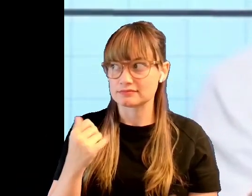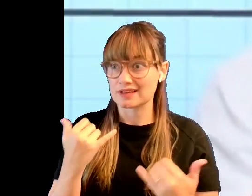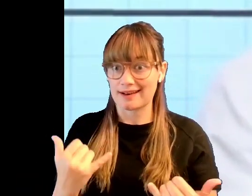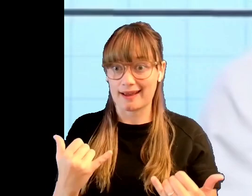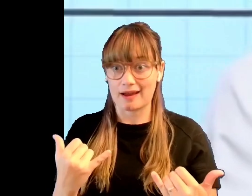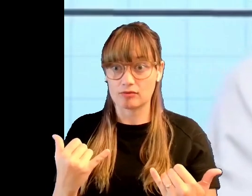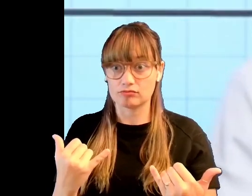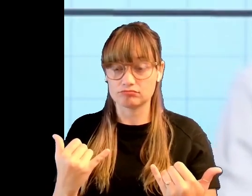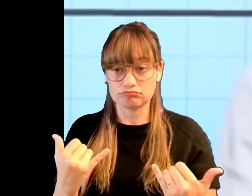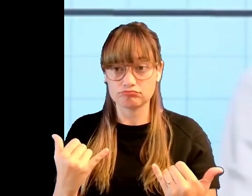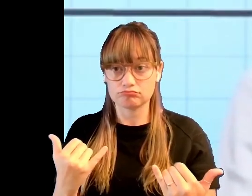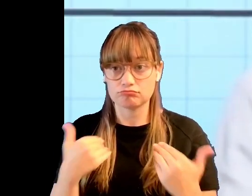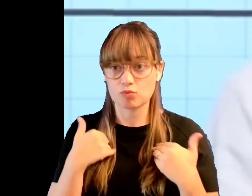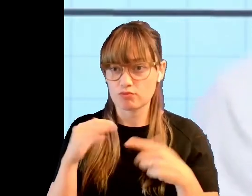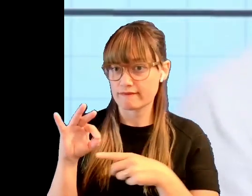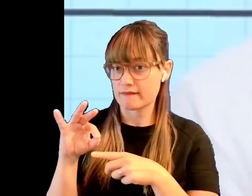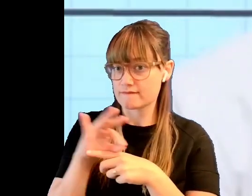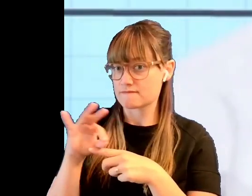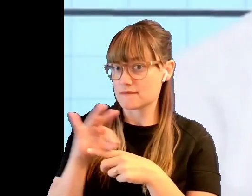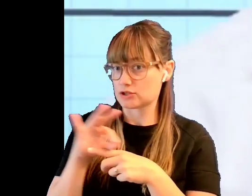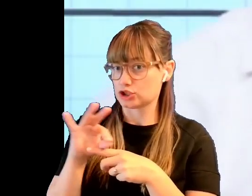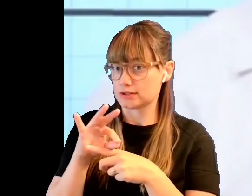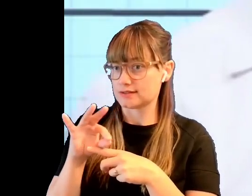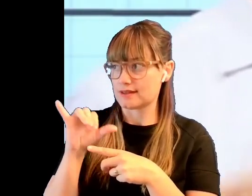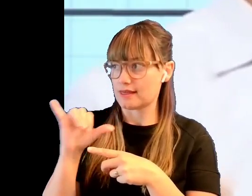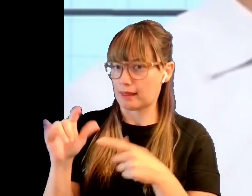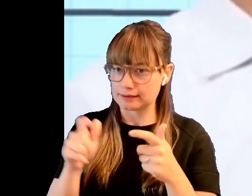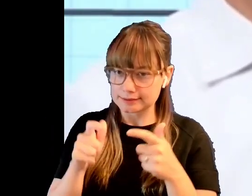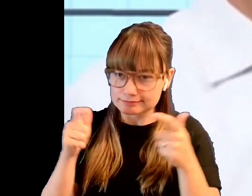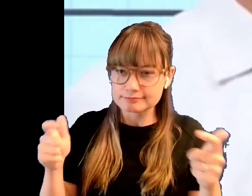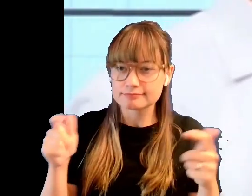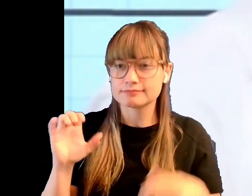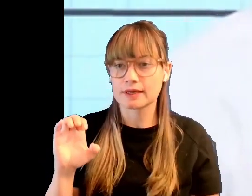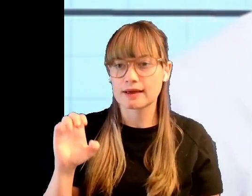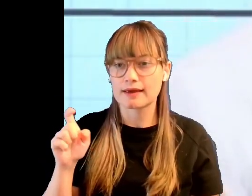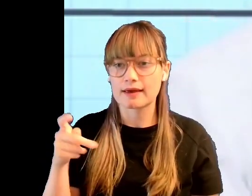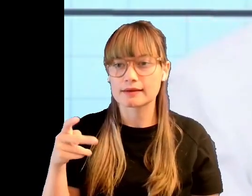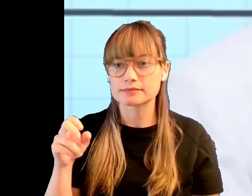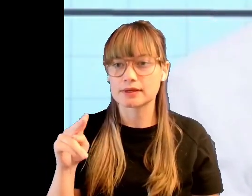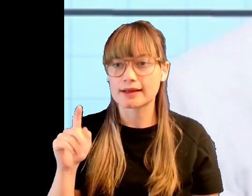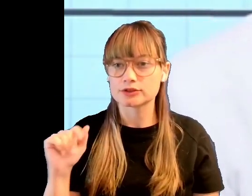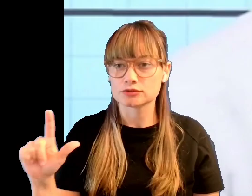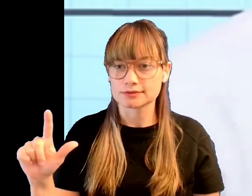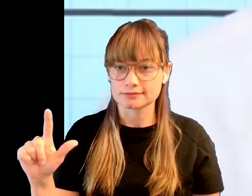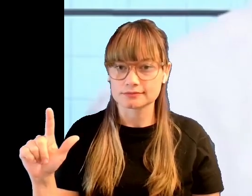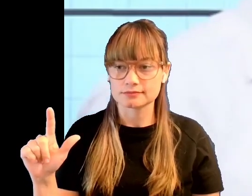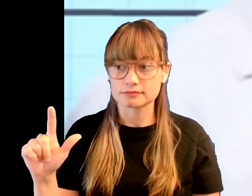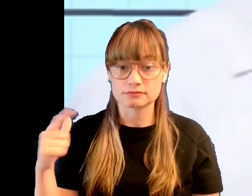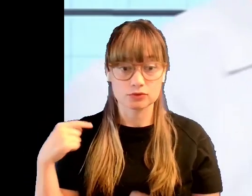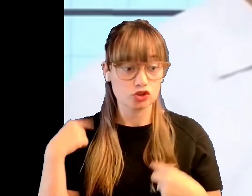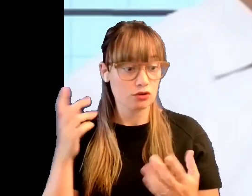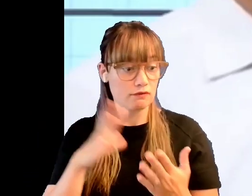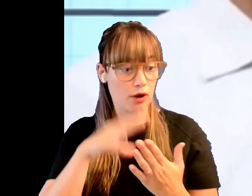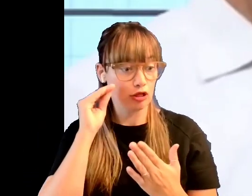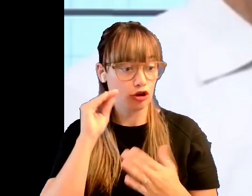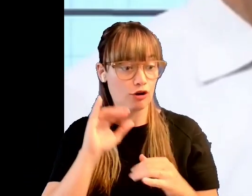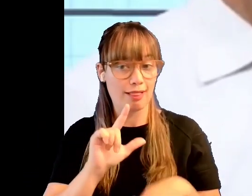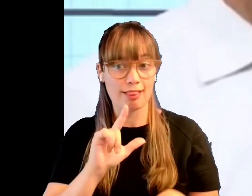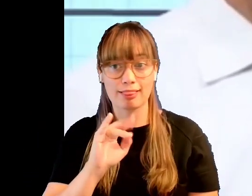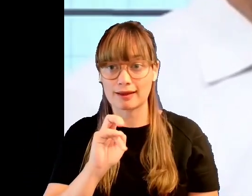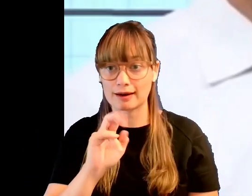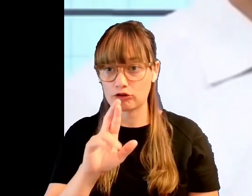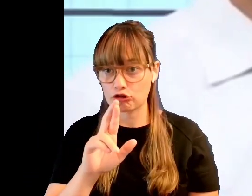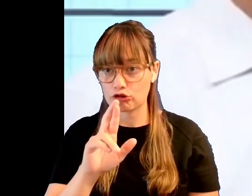function that is exponential. So far, we've learned about linear functions.